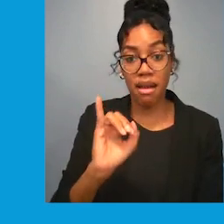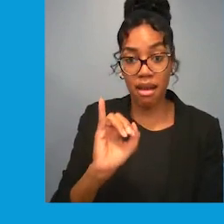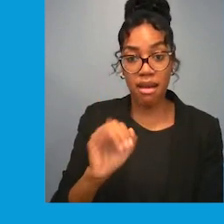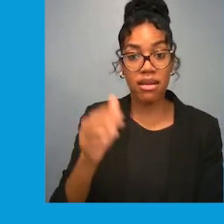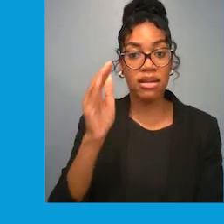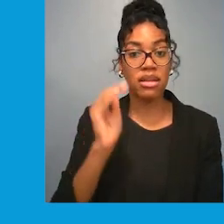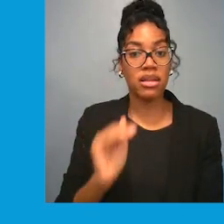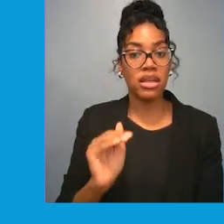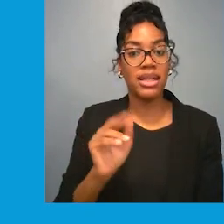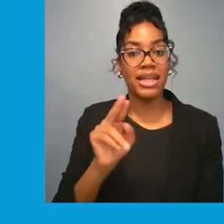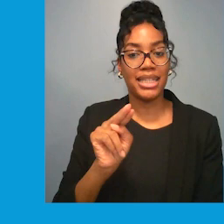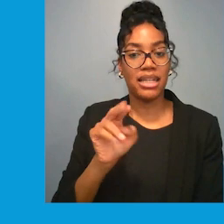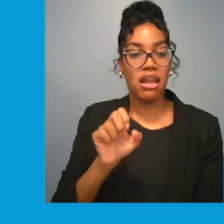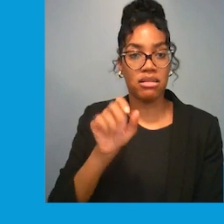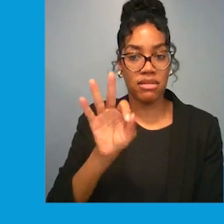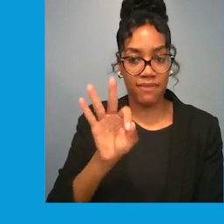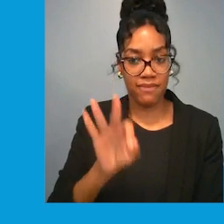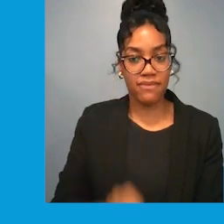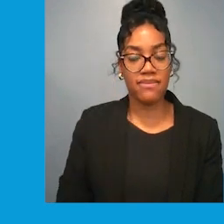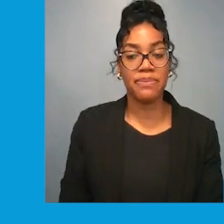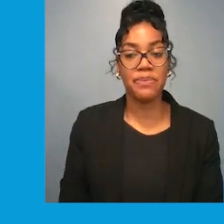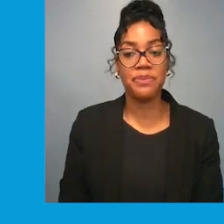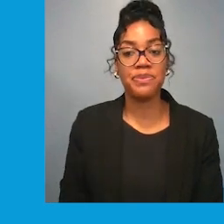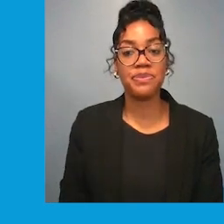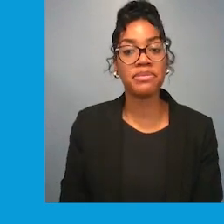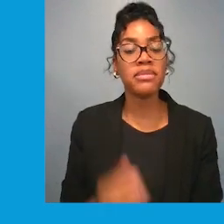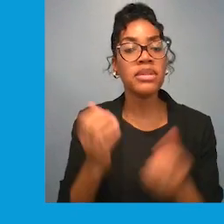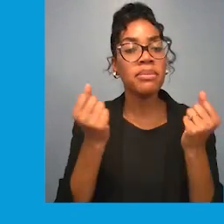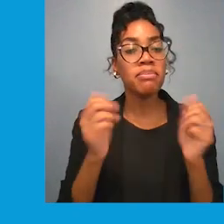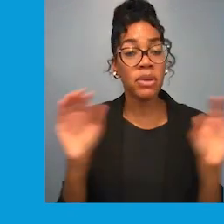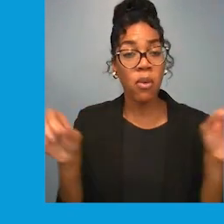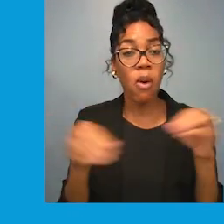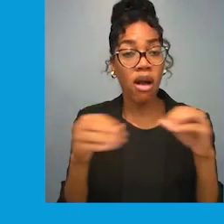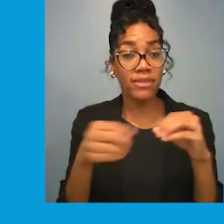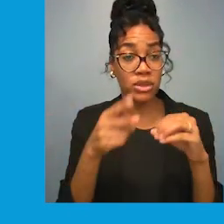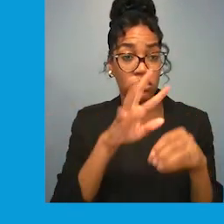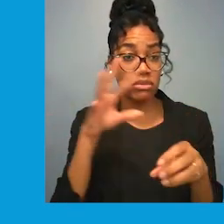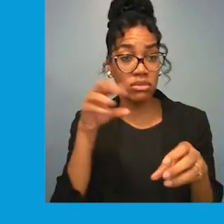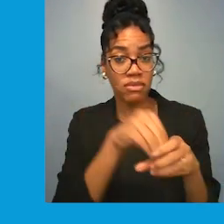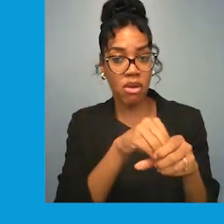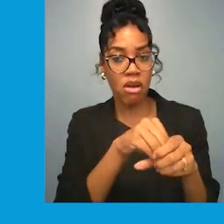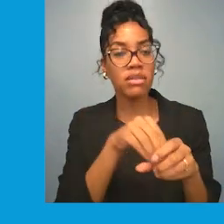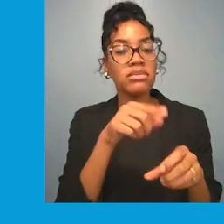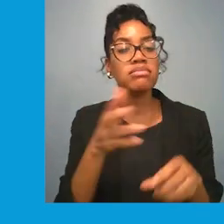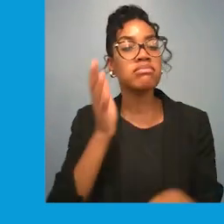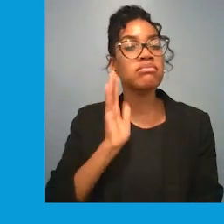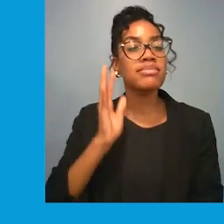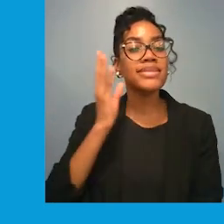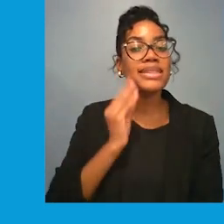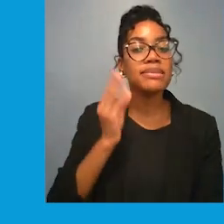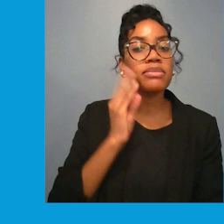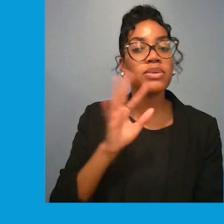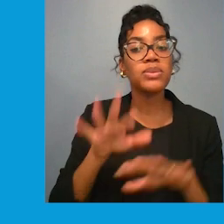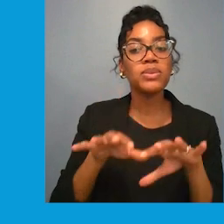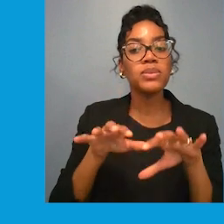USGS, and NSF. Many host offices have hosted fellows, and both